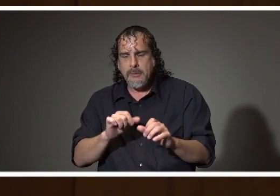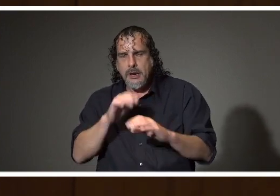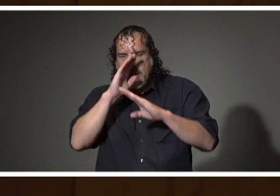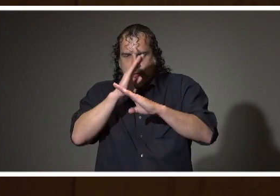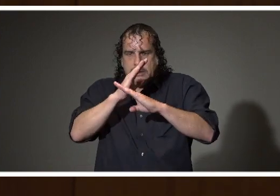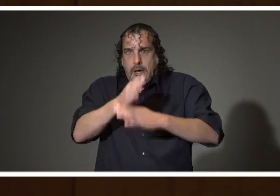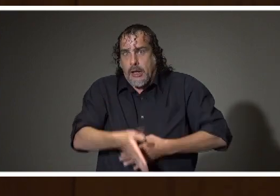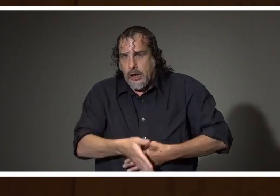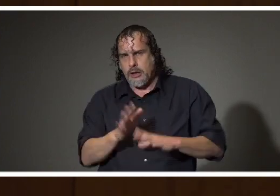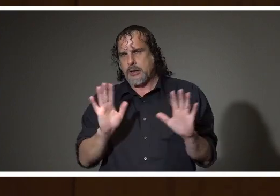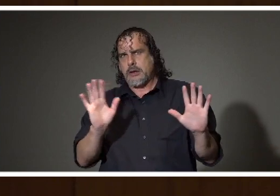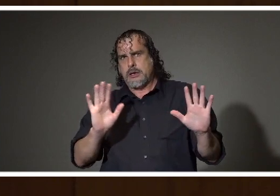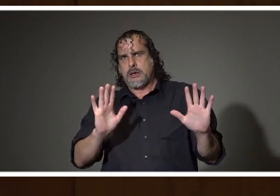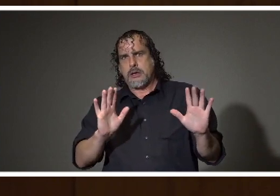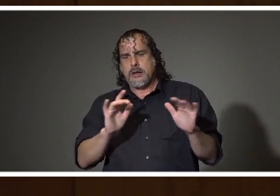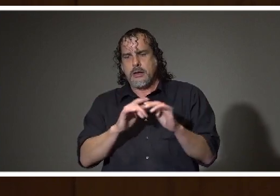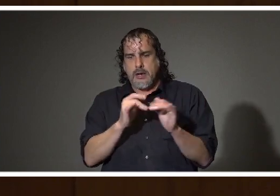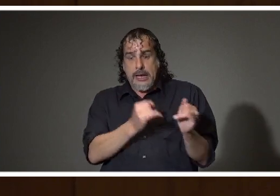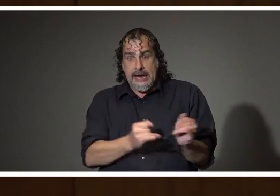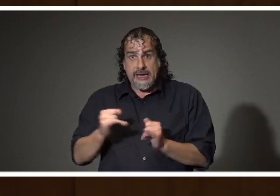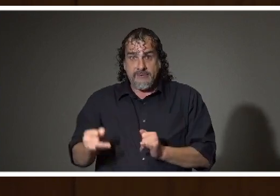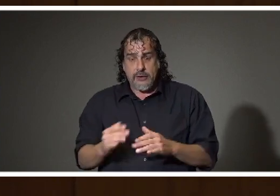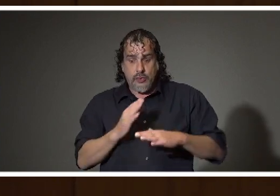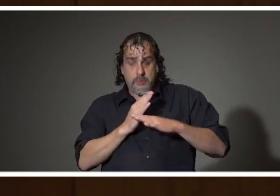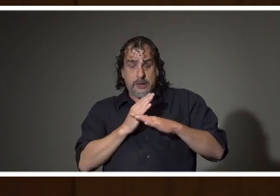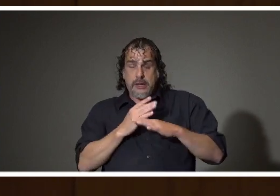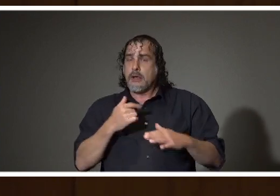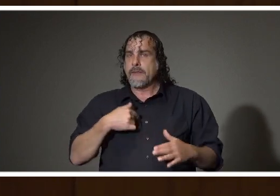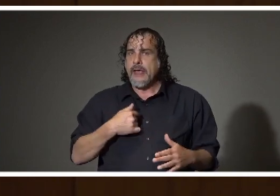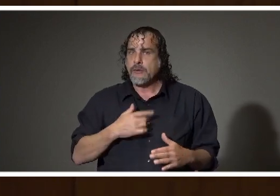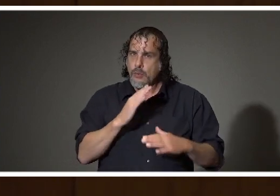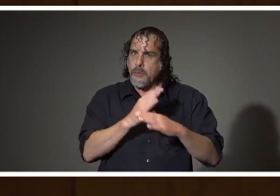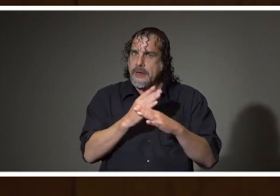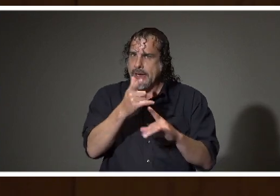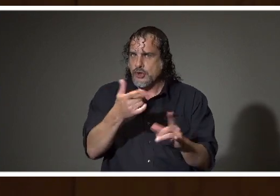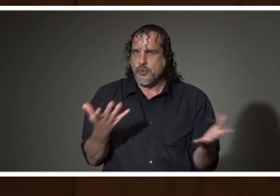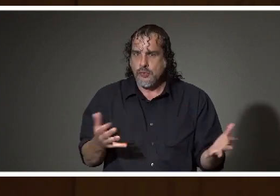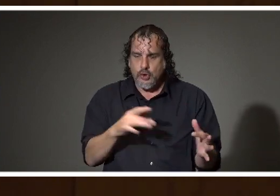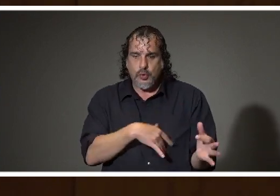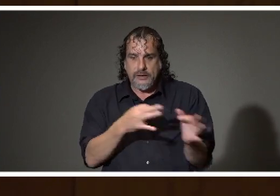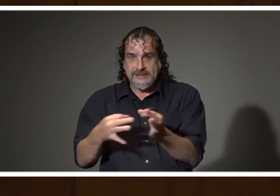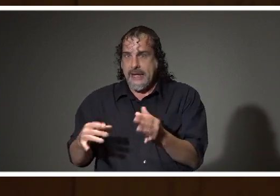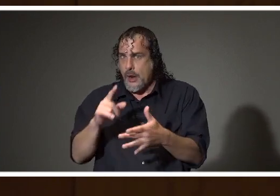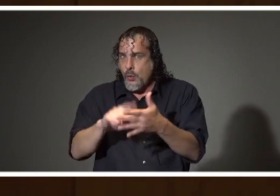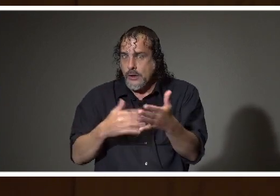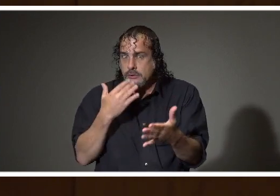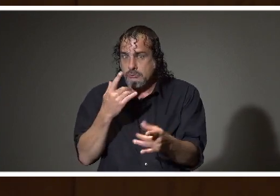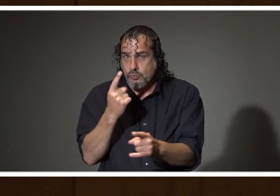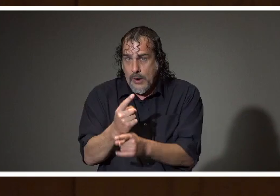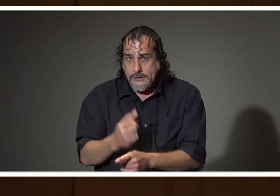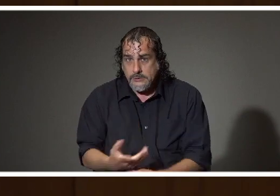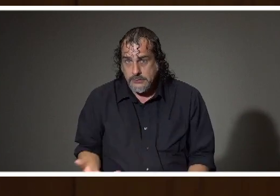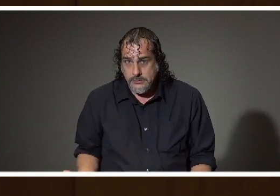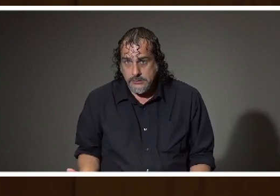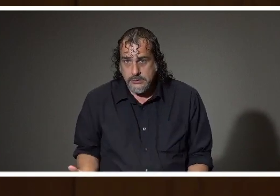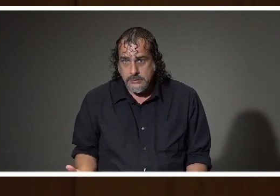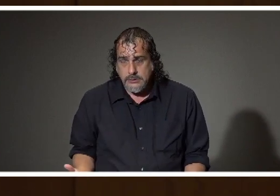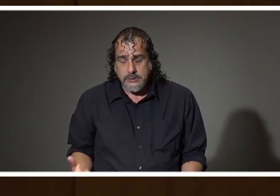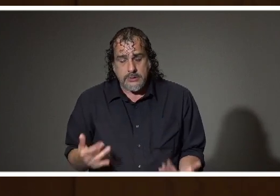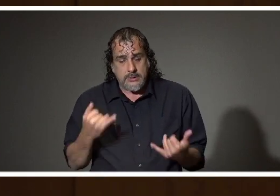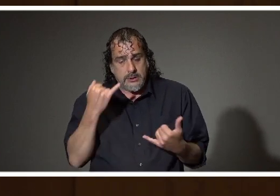Your individual behavior is the most important thing that's going to protect you from COVID. A couple other things, we are working